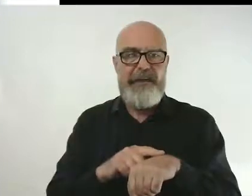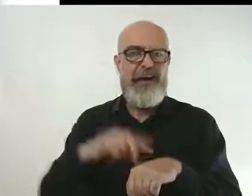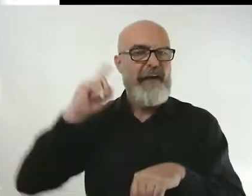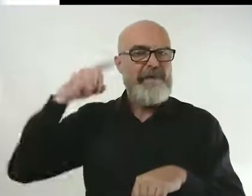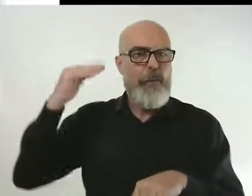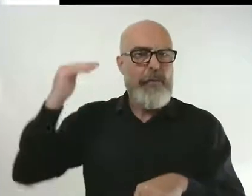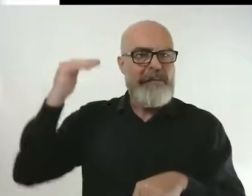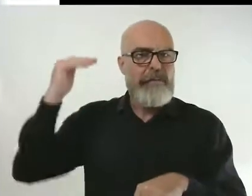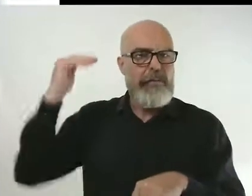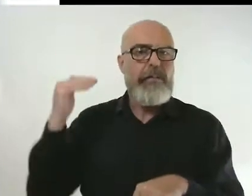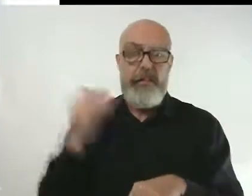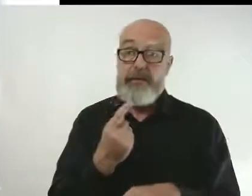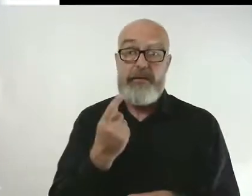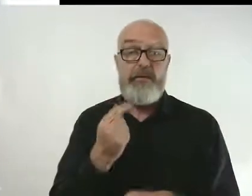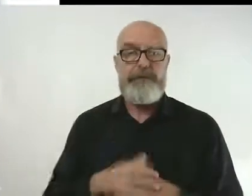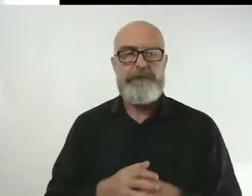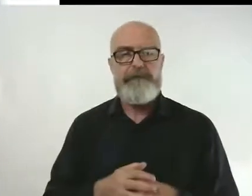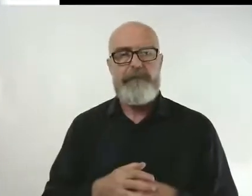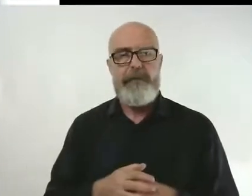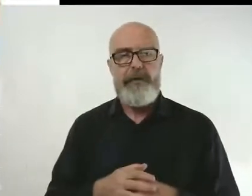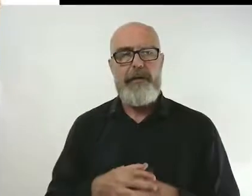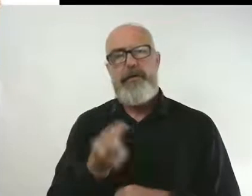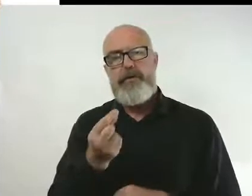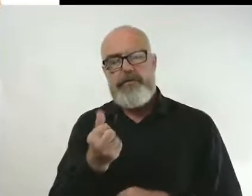exposure time and levels.